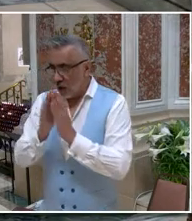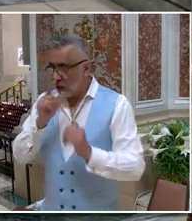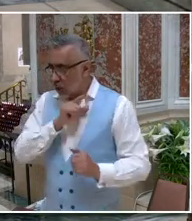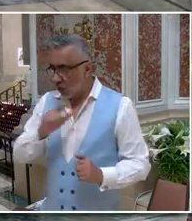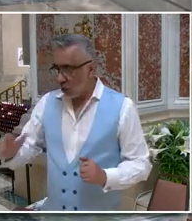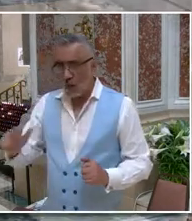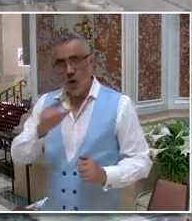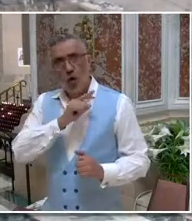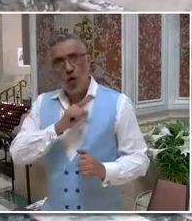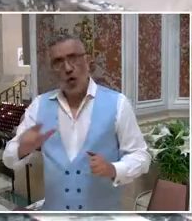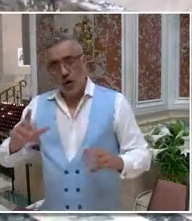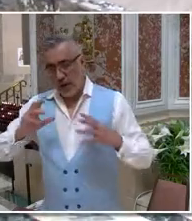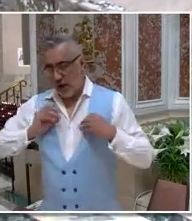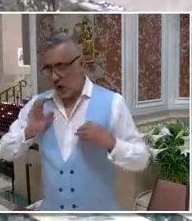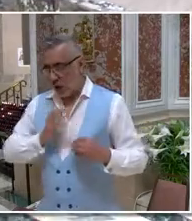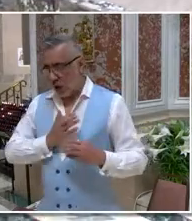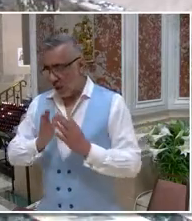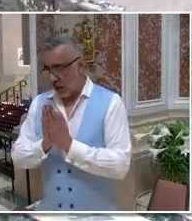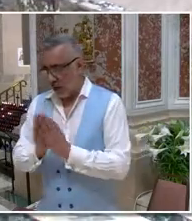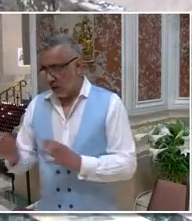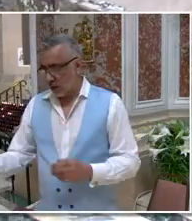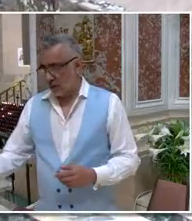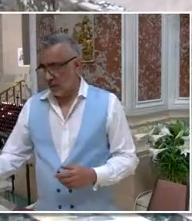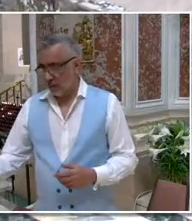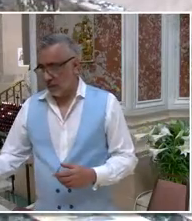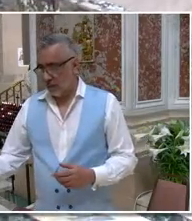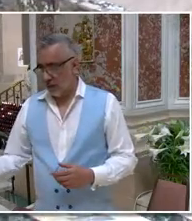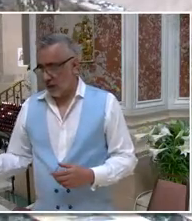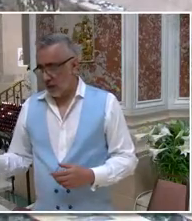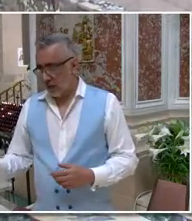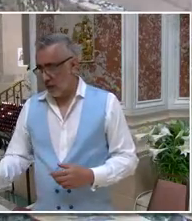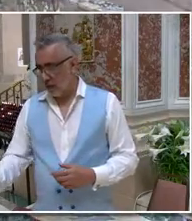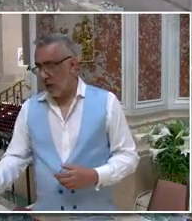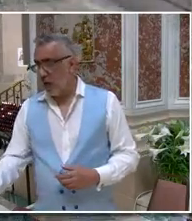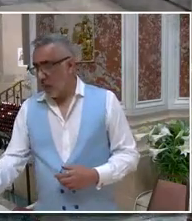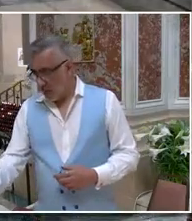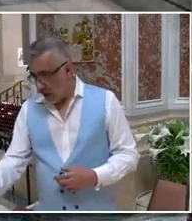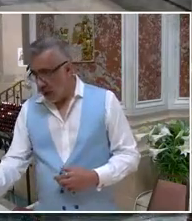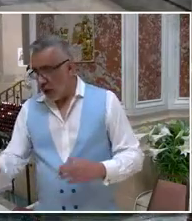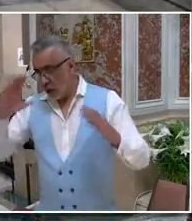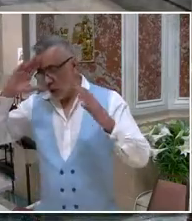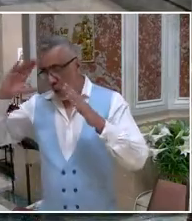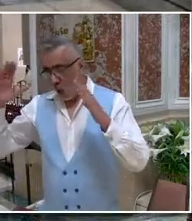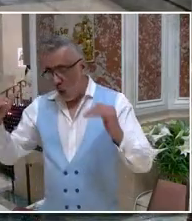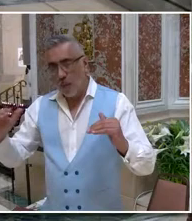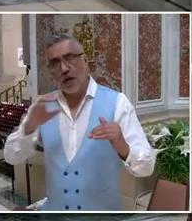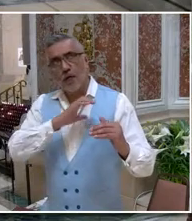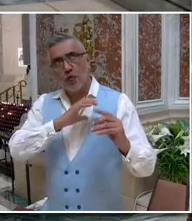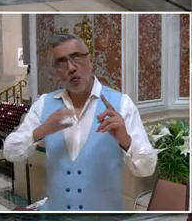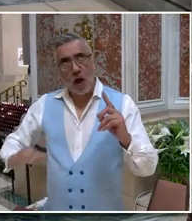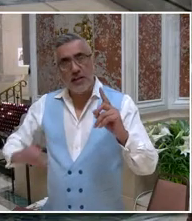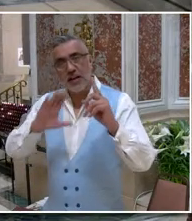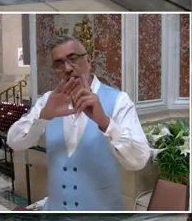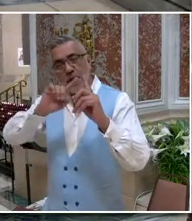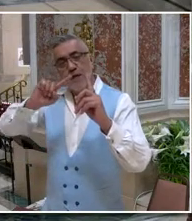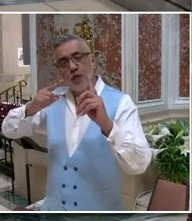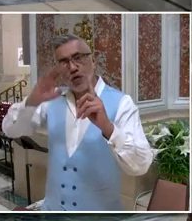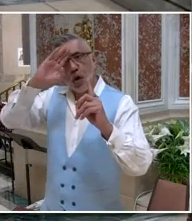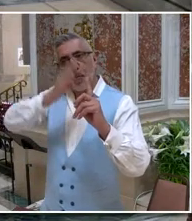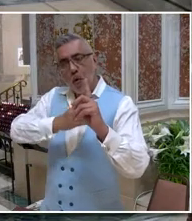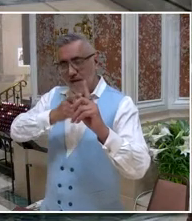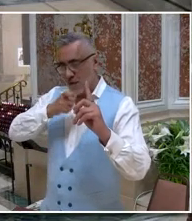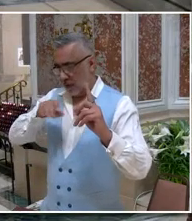Lord. Lord, hear our prayer. That the hope of Christ, the firstborn from the